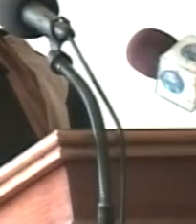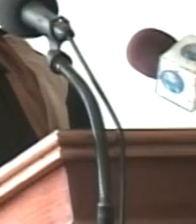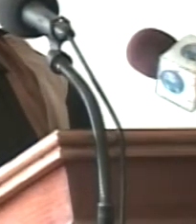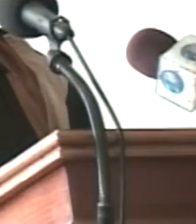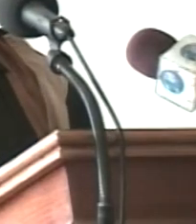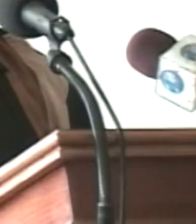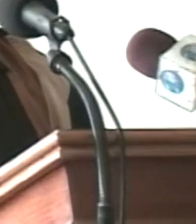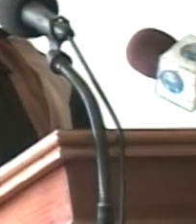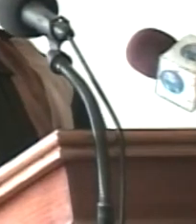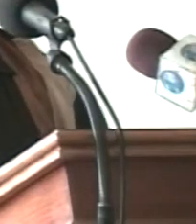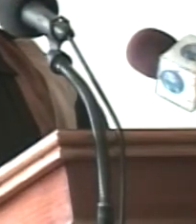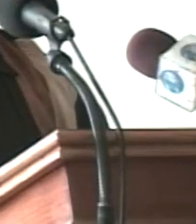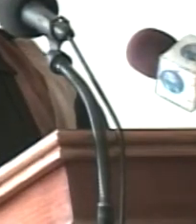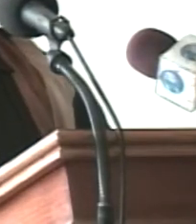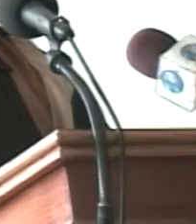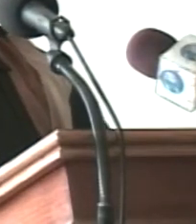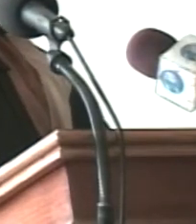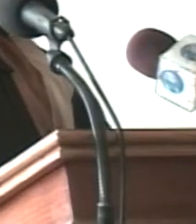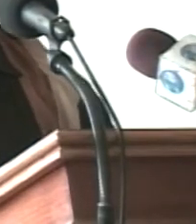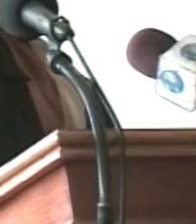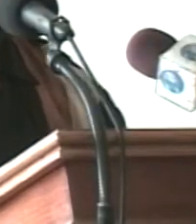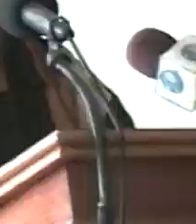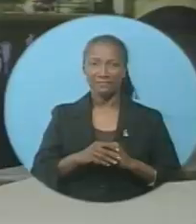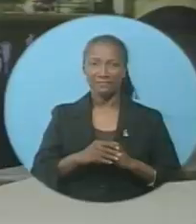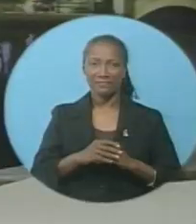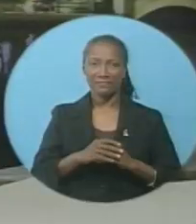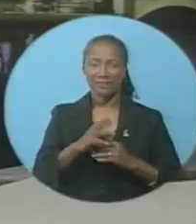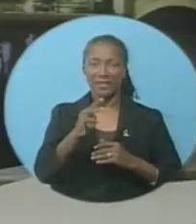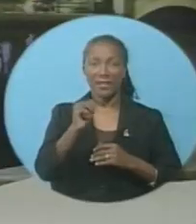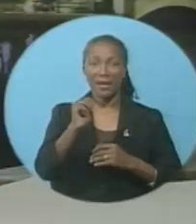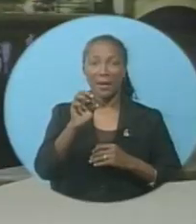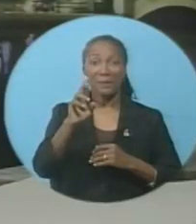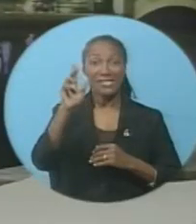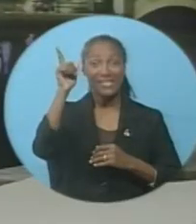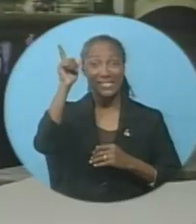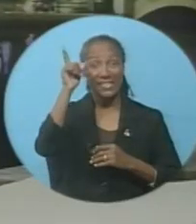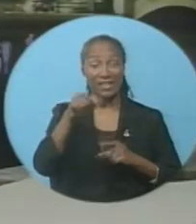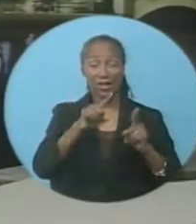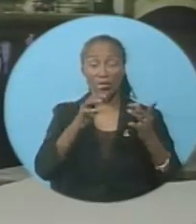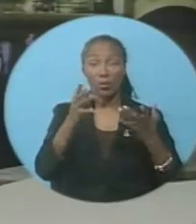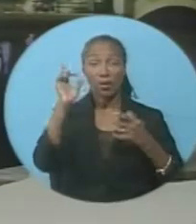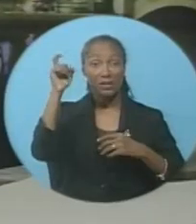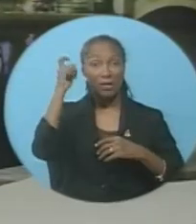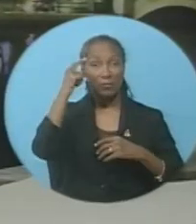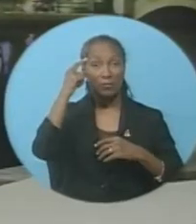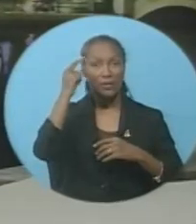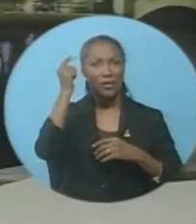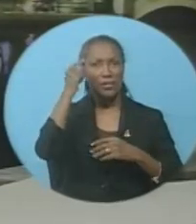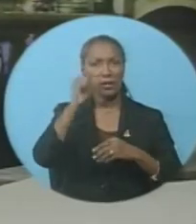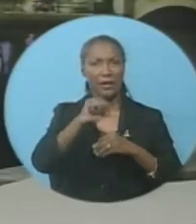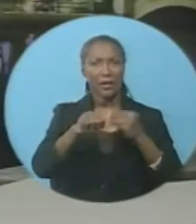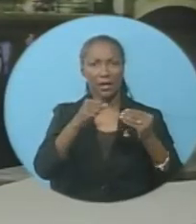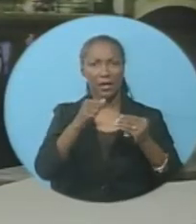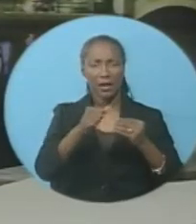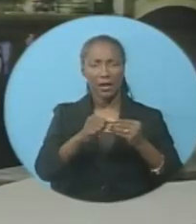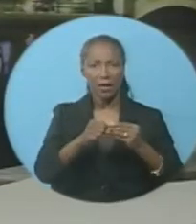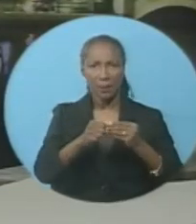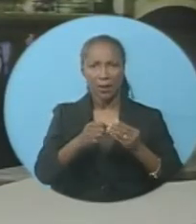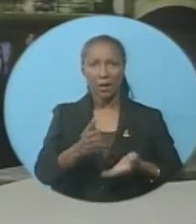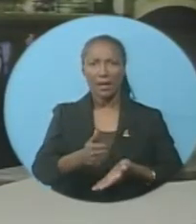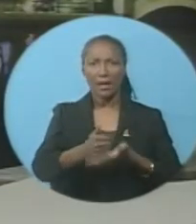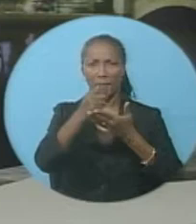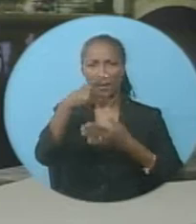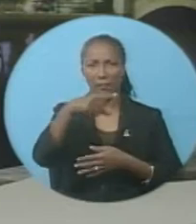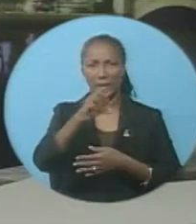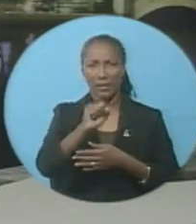public transport terminals in Bridgetown. Mr. Lee also wants government to consider offering concessions to the